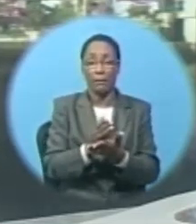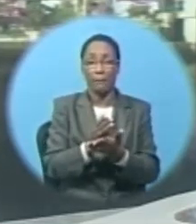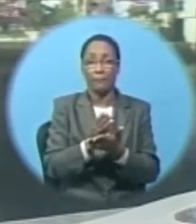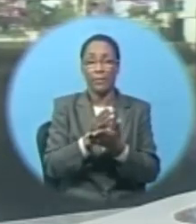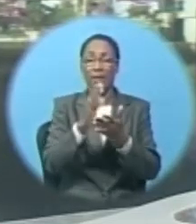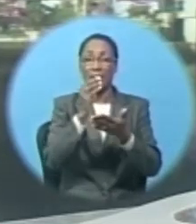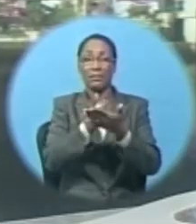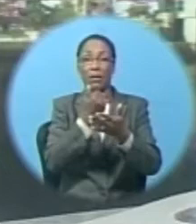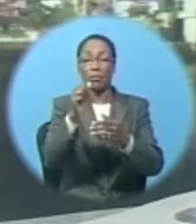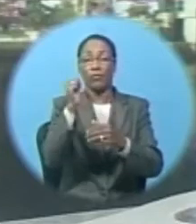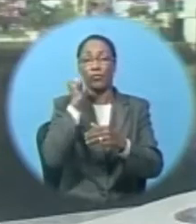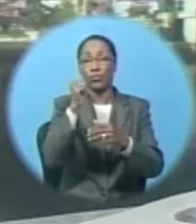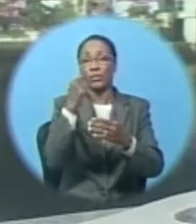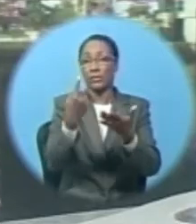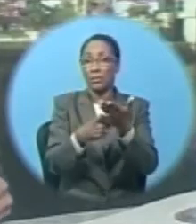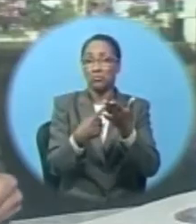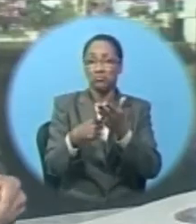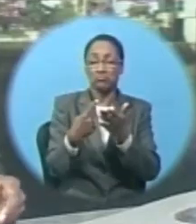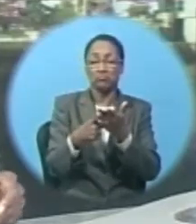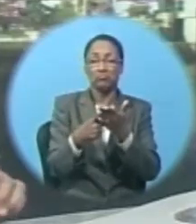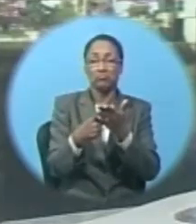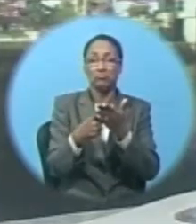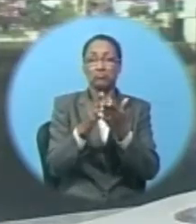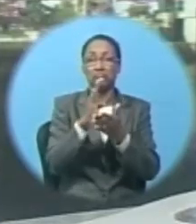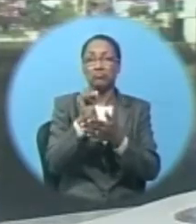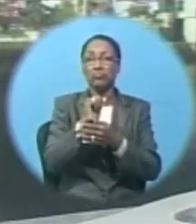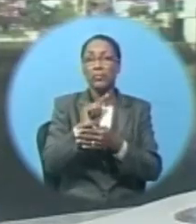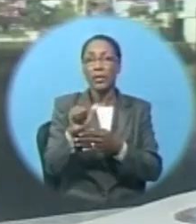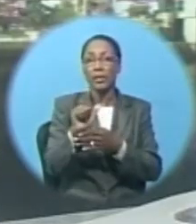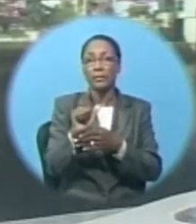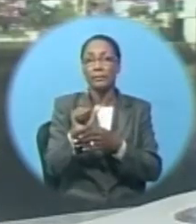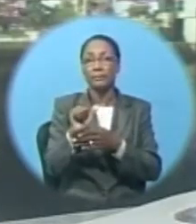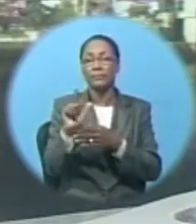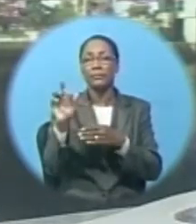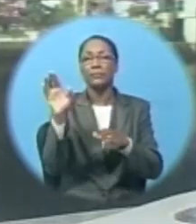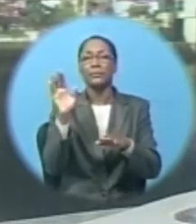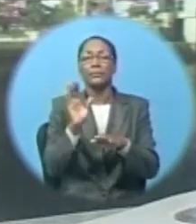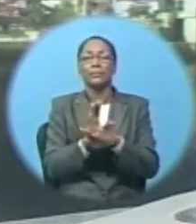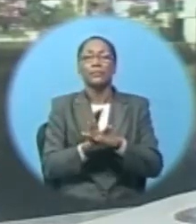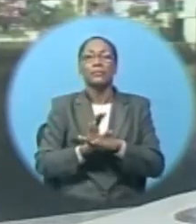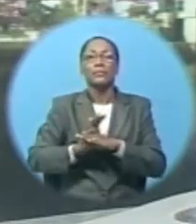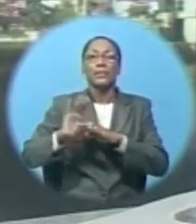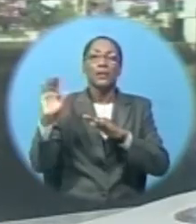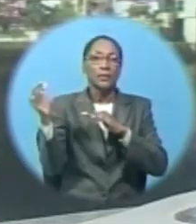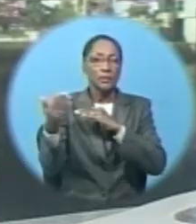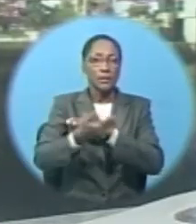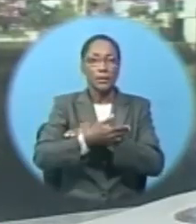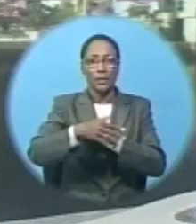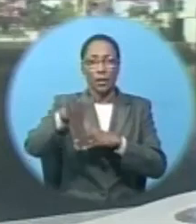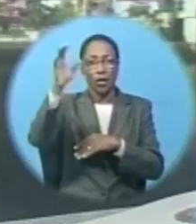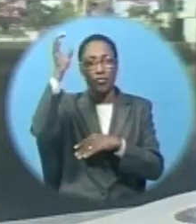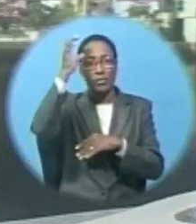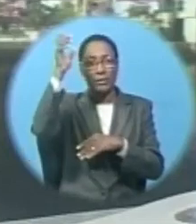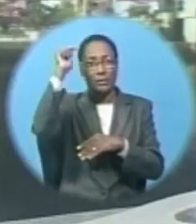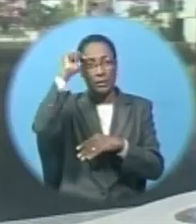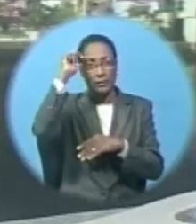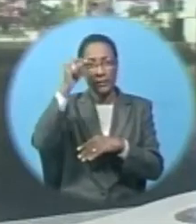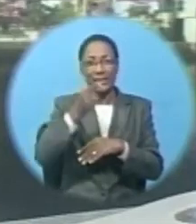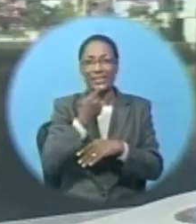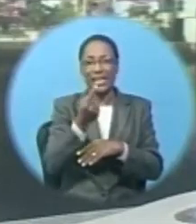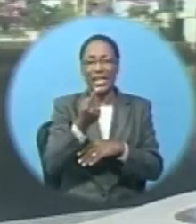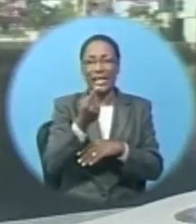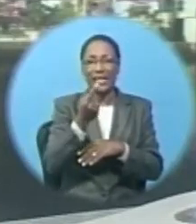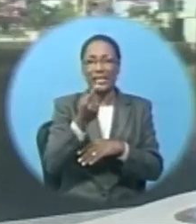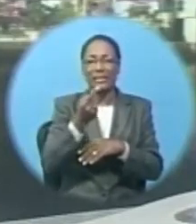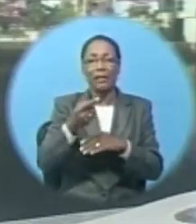Jamaica's Health Minister Dr. Christopher Tufton says that contrary to what some ganja advocates have suggested,